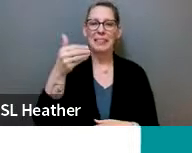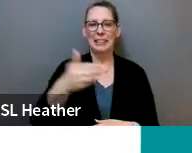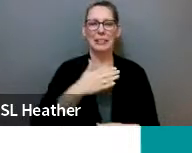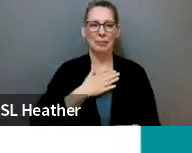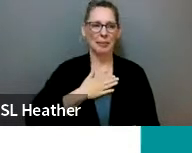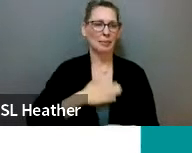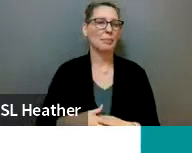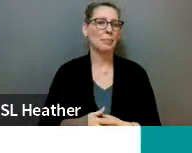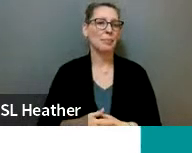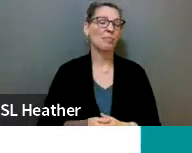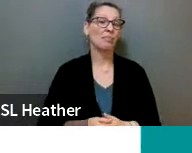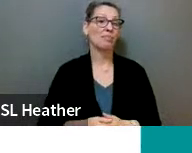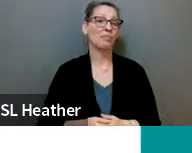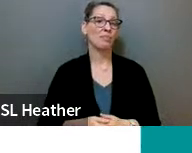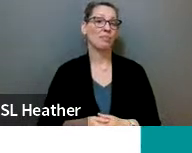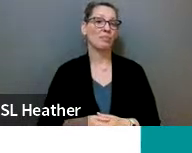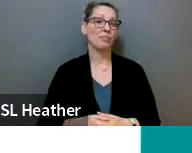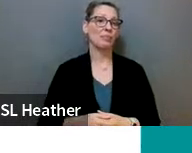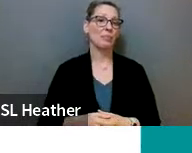please.